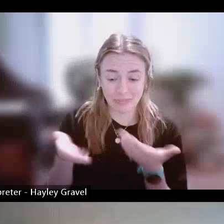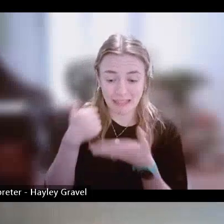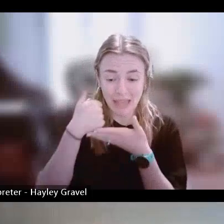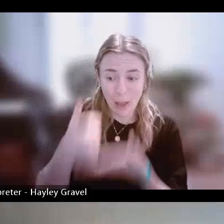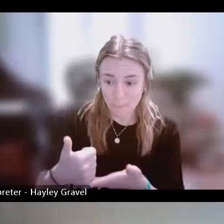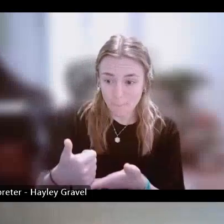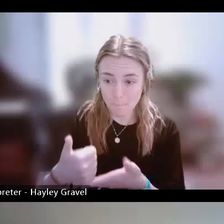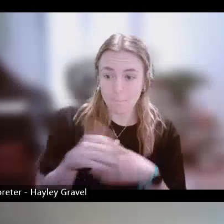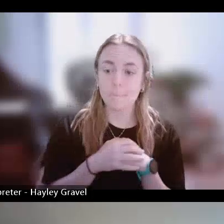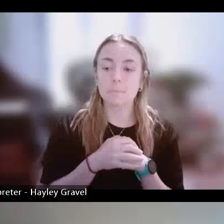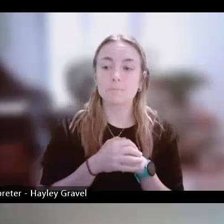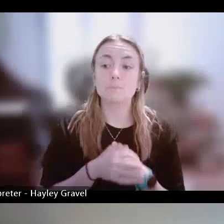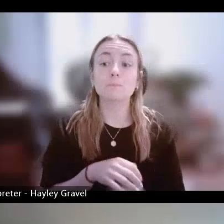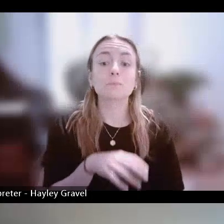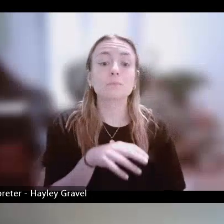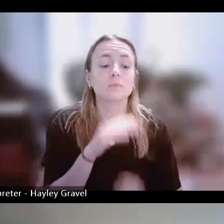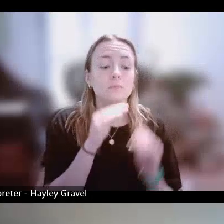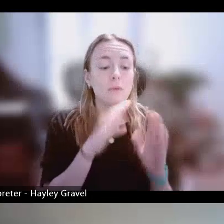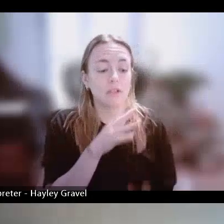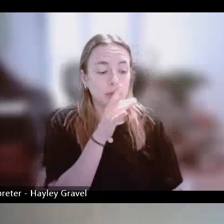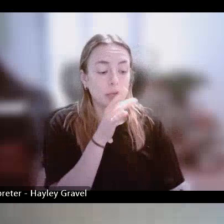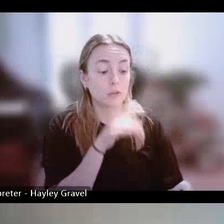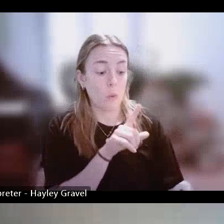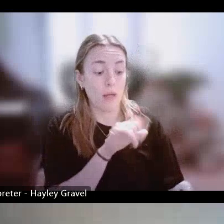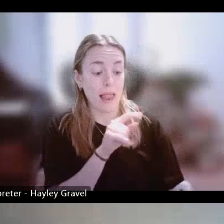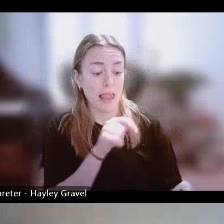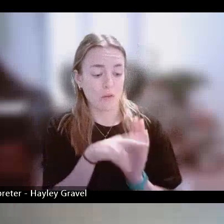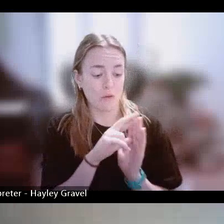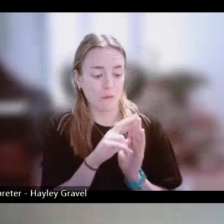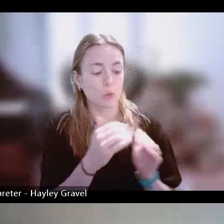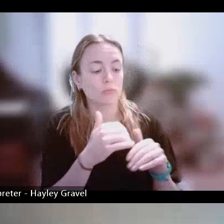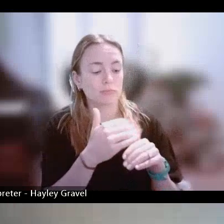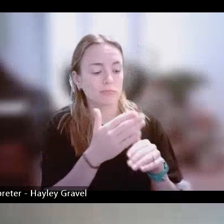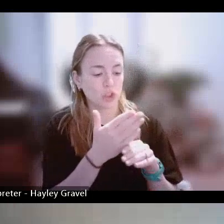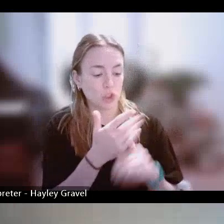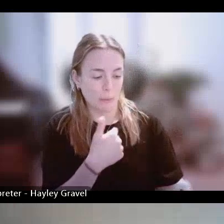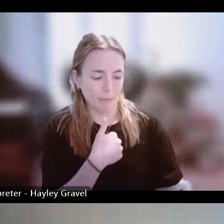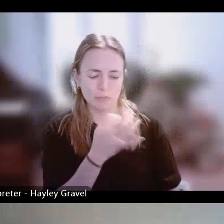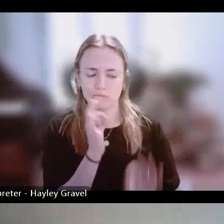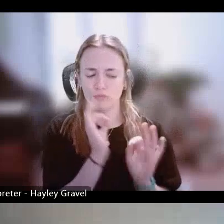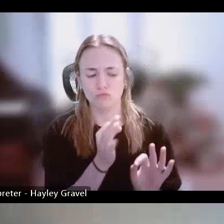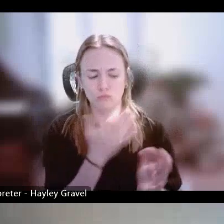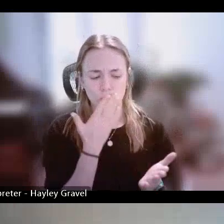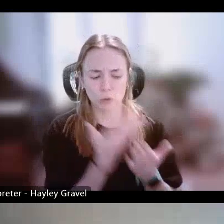So in your lit review, and you have shared your lit review with me, and it's really good. So thank you for that.